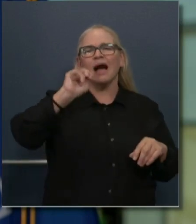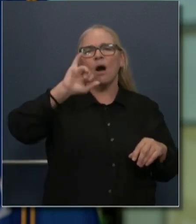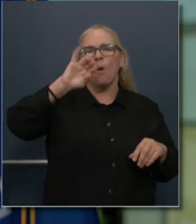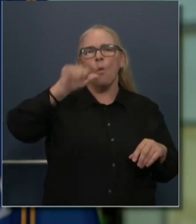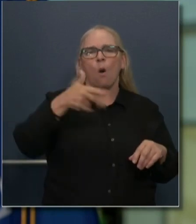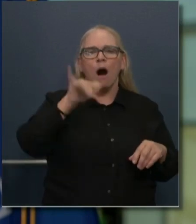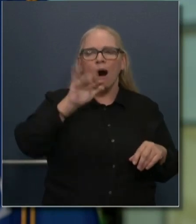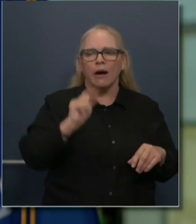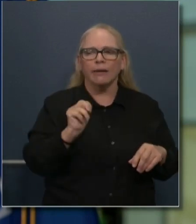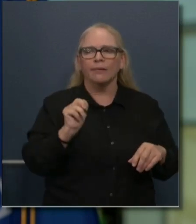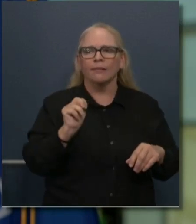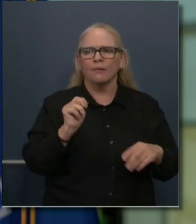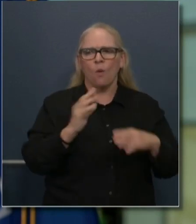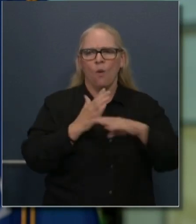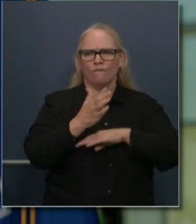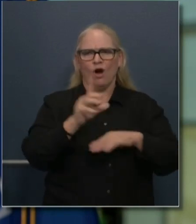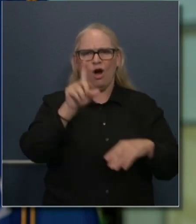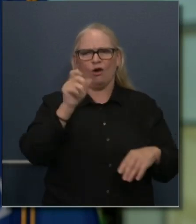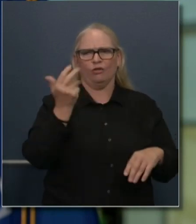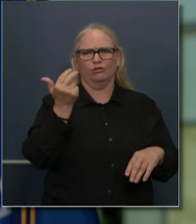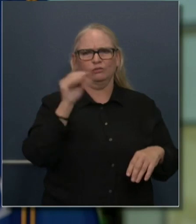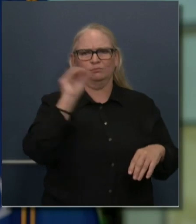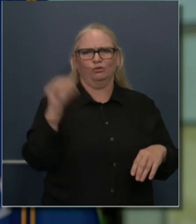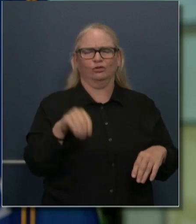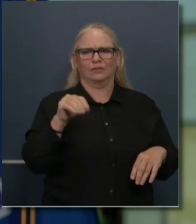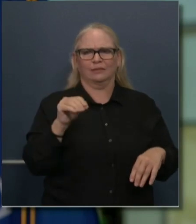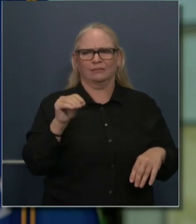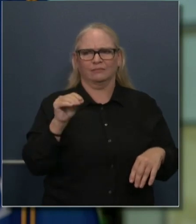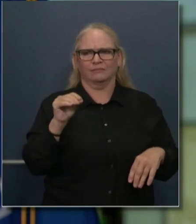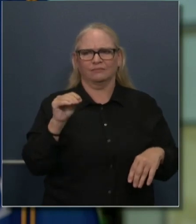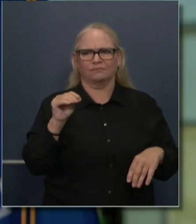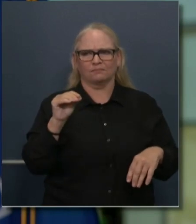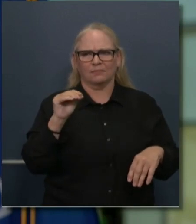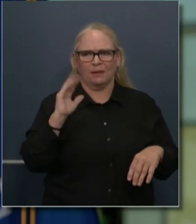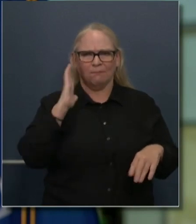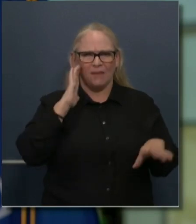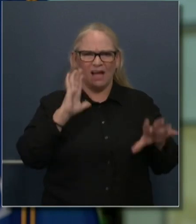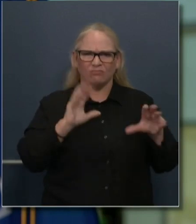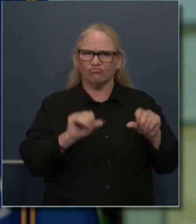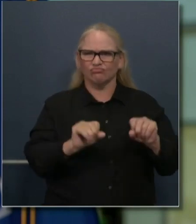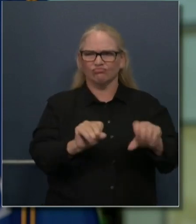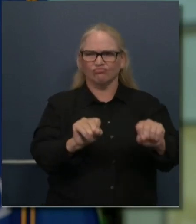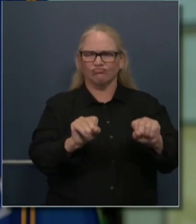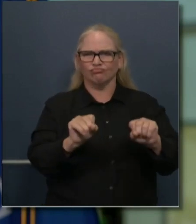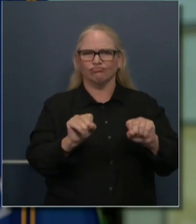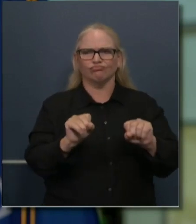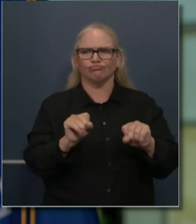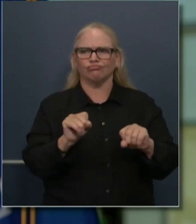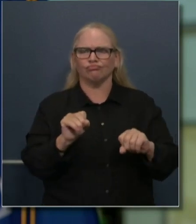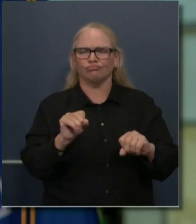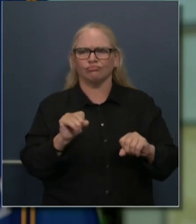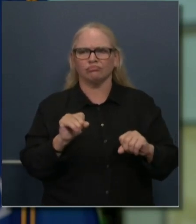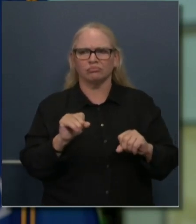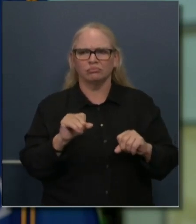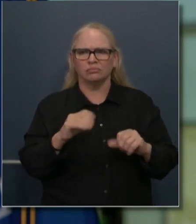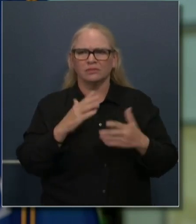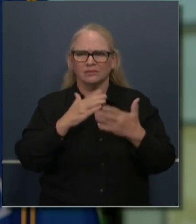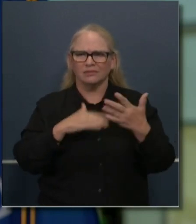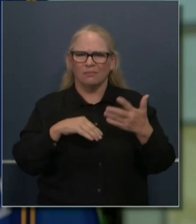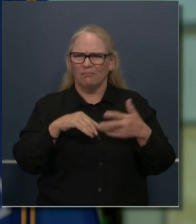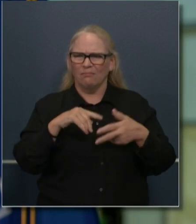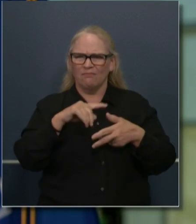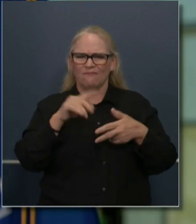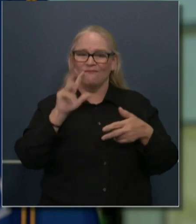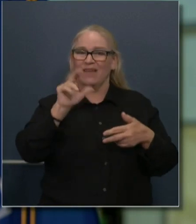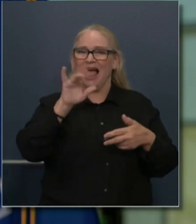138% over bed capacity, struggling with staffing. Can you clarify why none of these counties are tapping into your